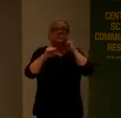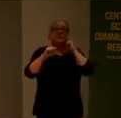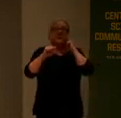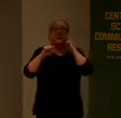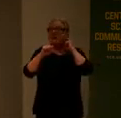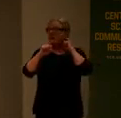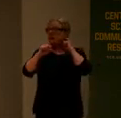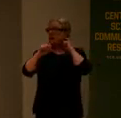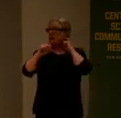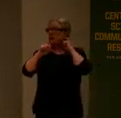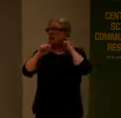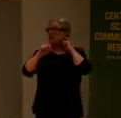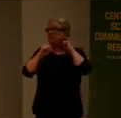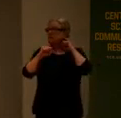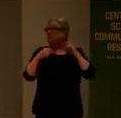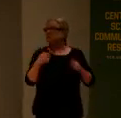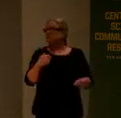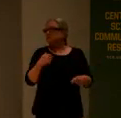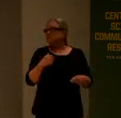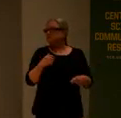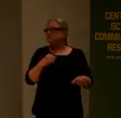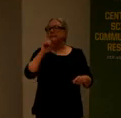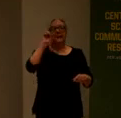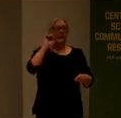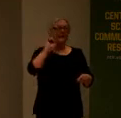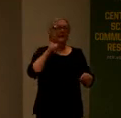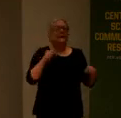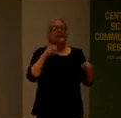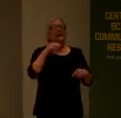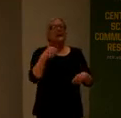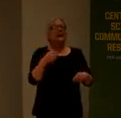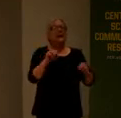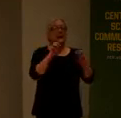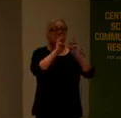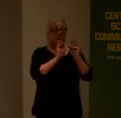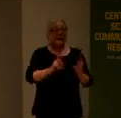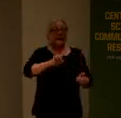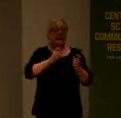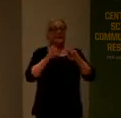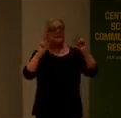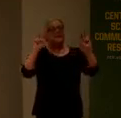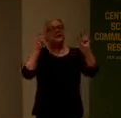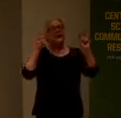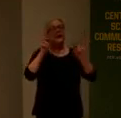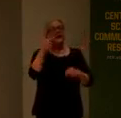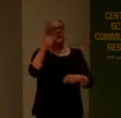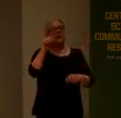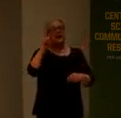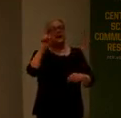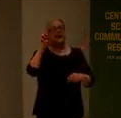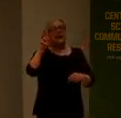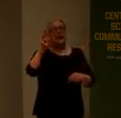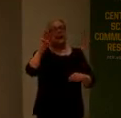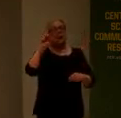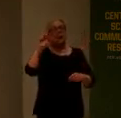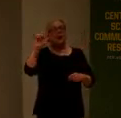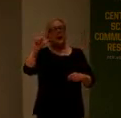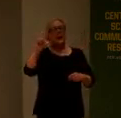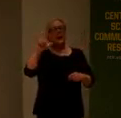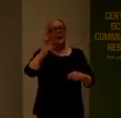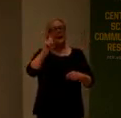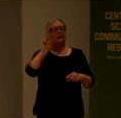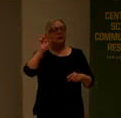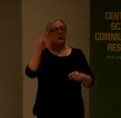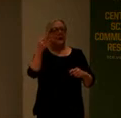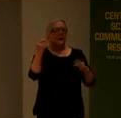today. So I view climate change as a gateway drug. Again, probably not something you expected. But it's from the standpoint of